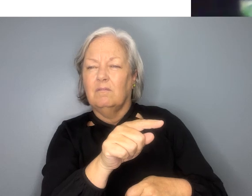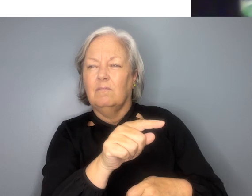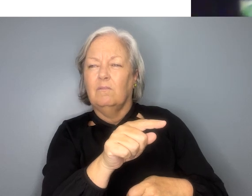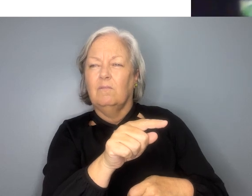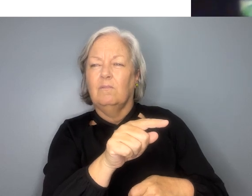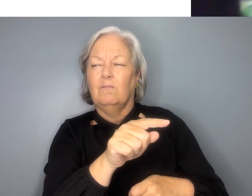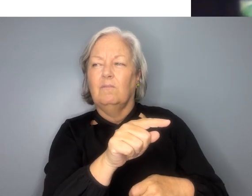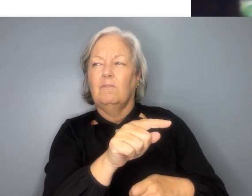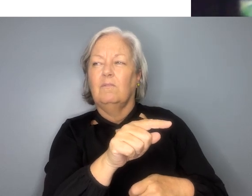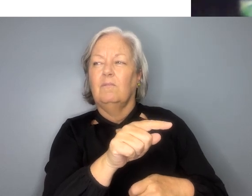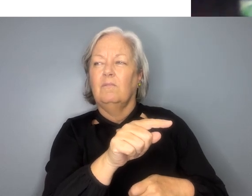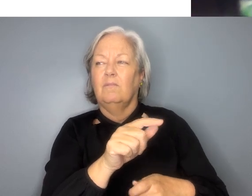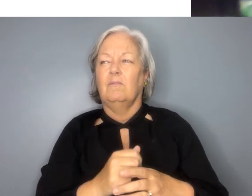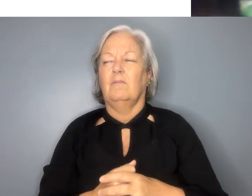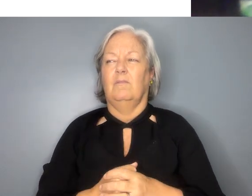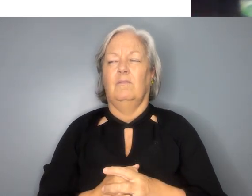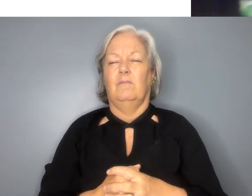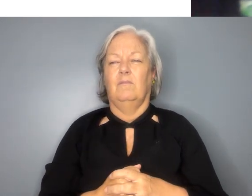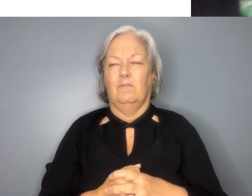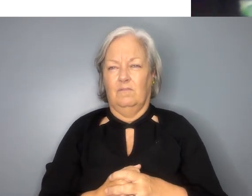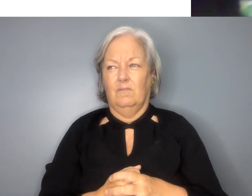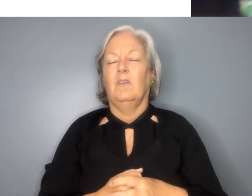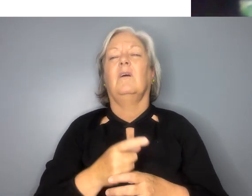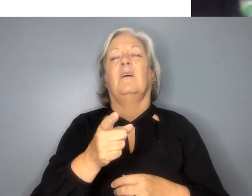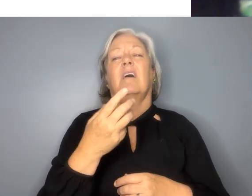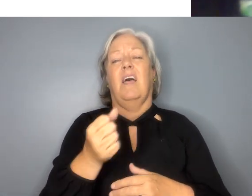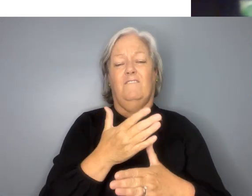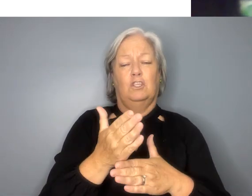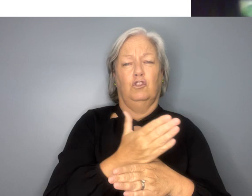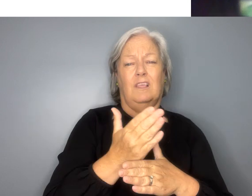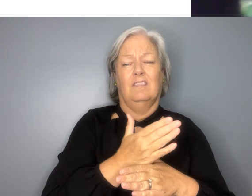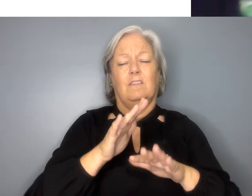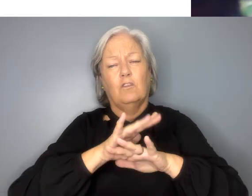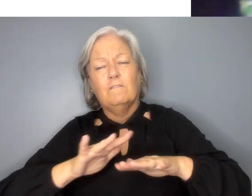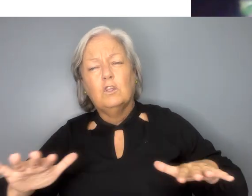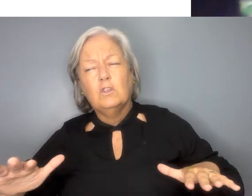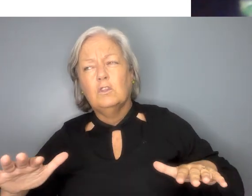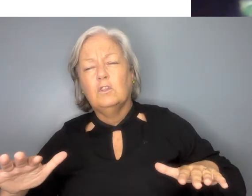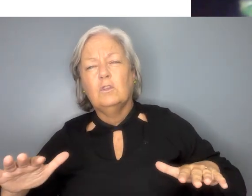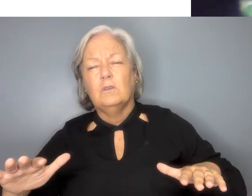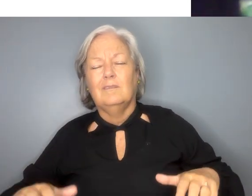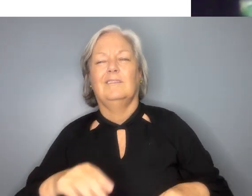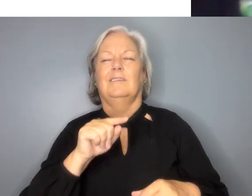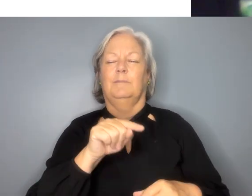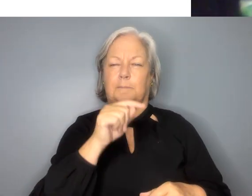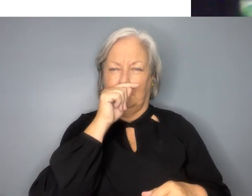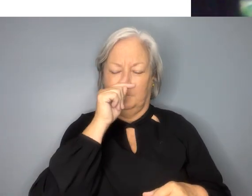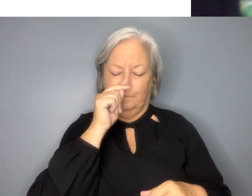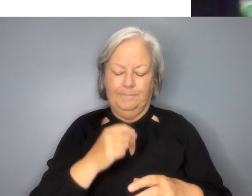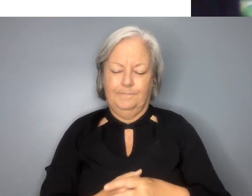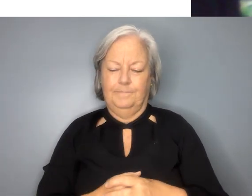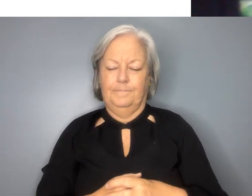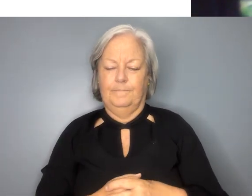become even more important when you have gender diversity, as gender diversity often